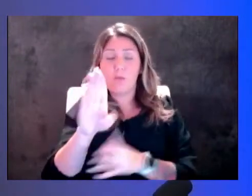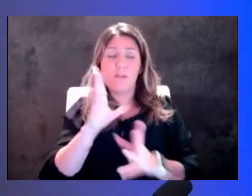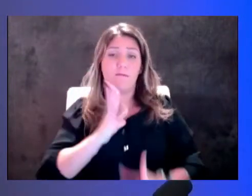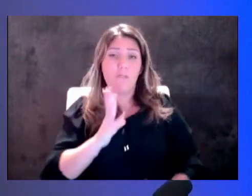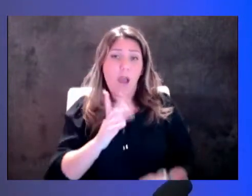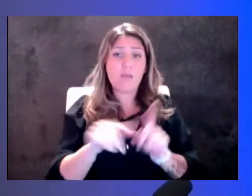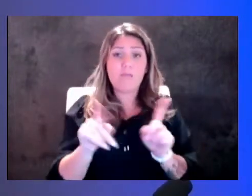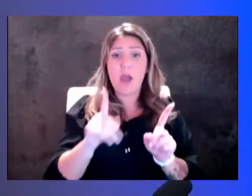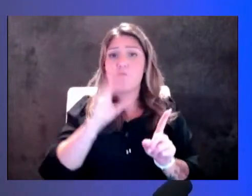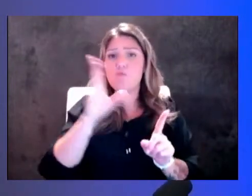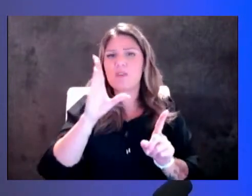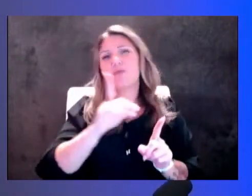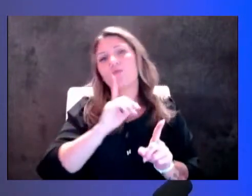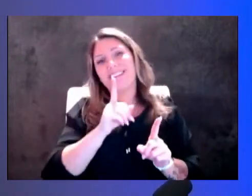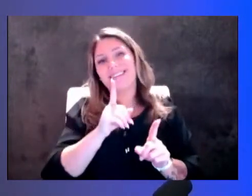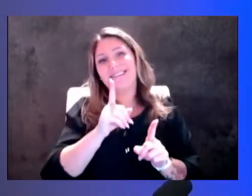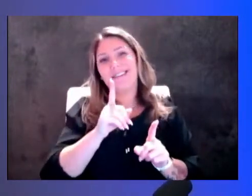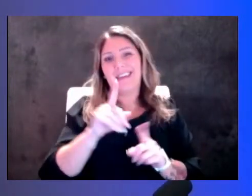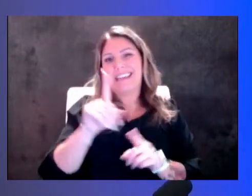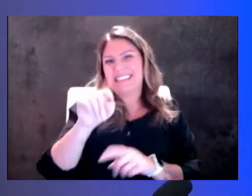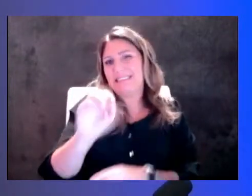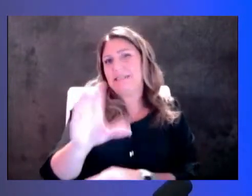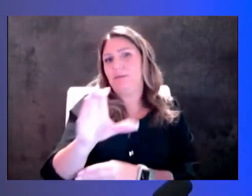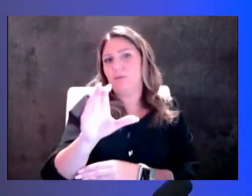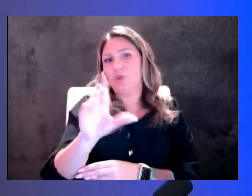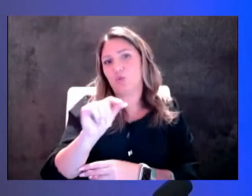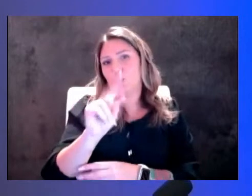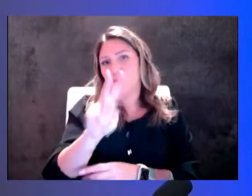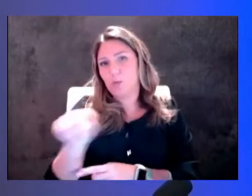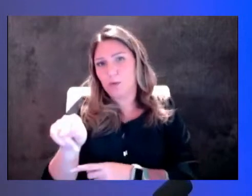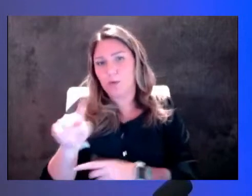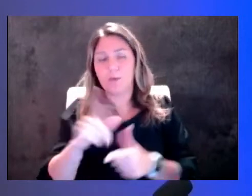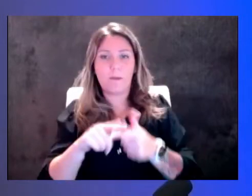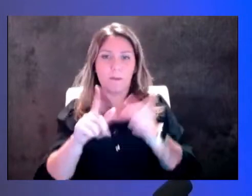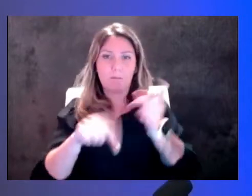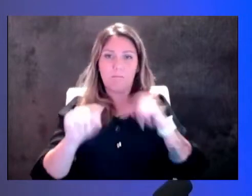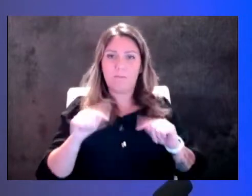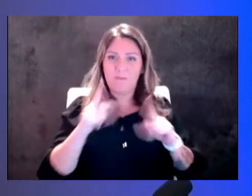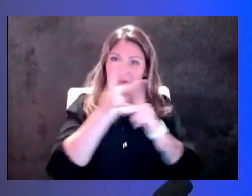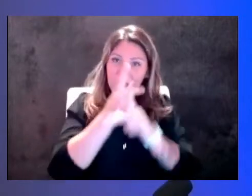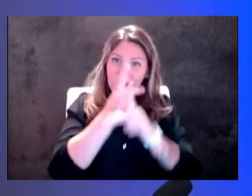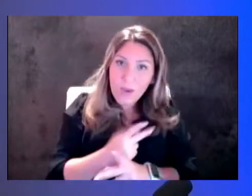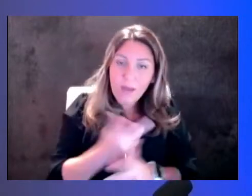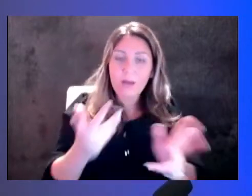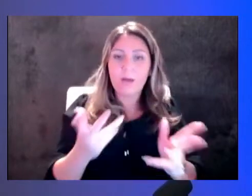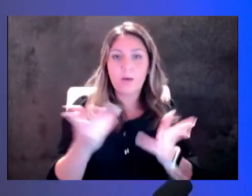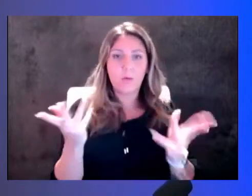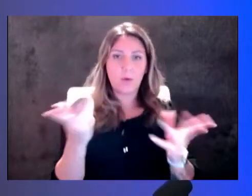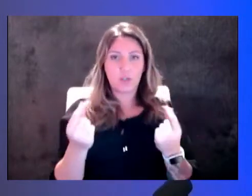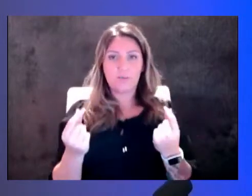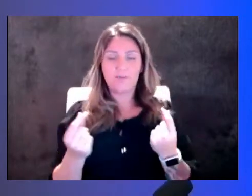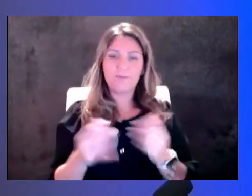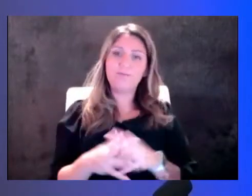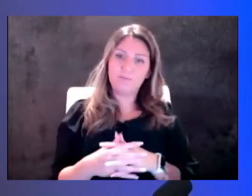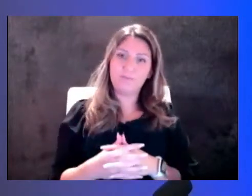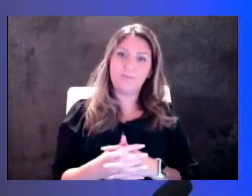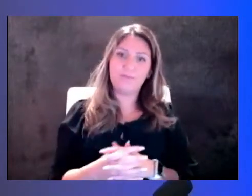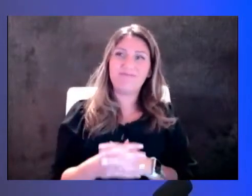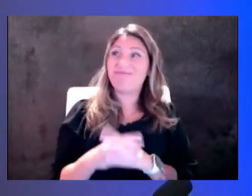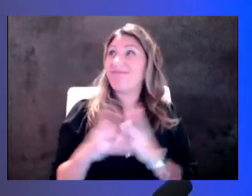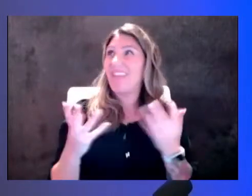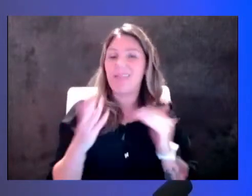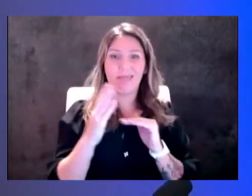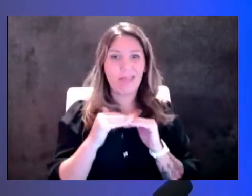2022 for which we then have to kind of go back on figuring out what are we going to do with at least